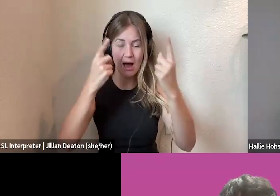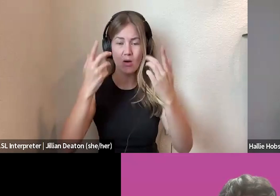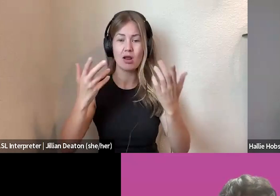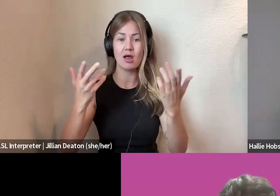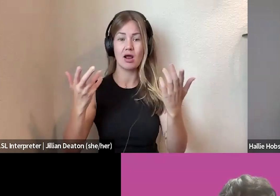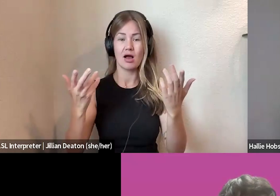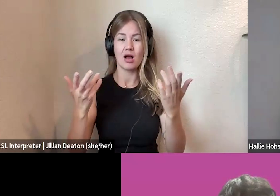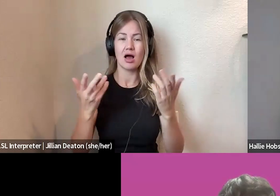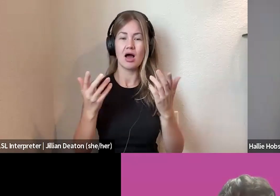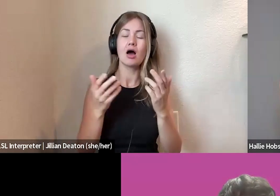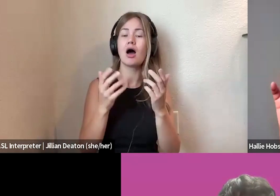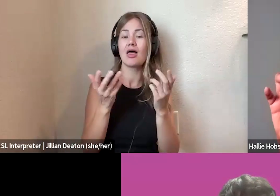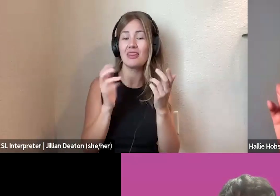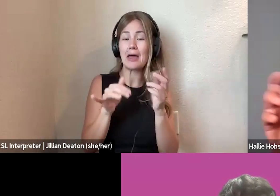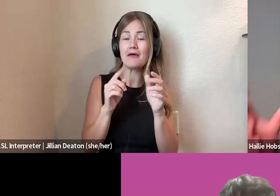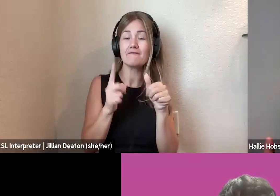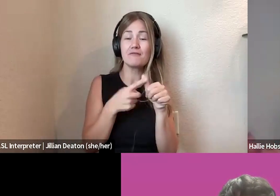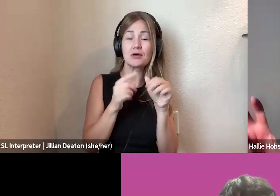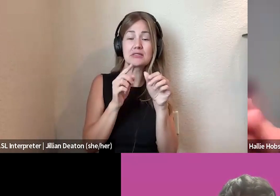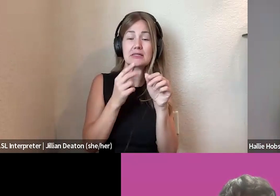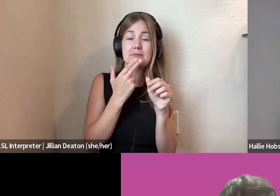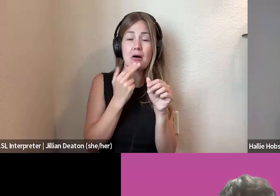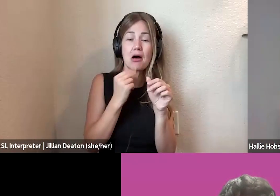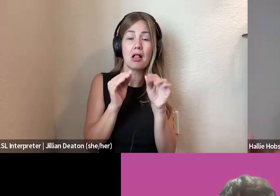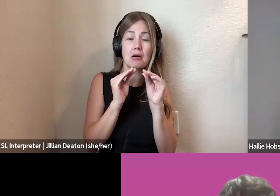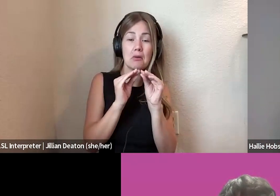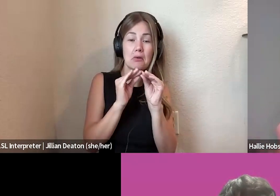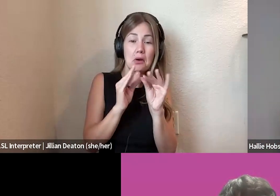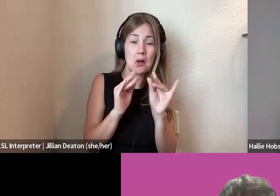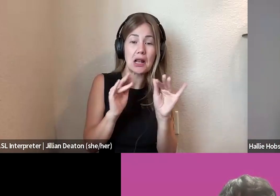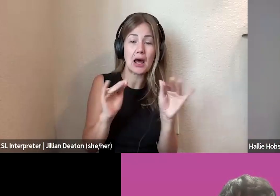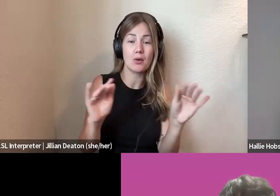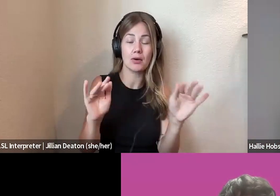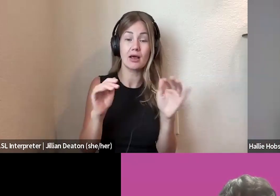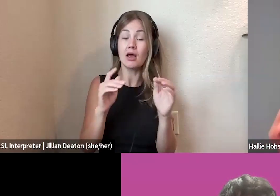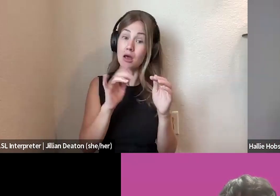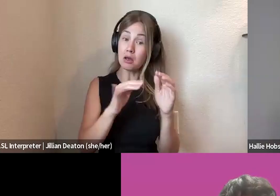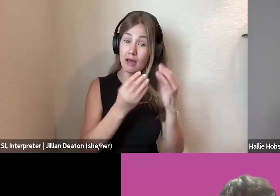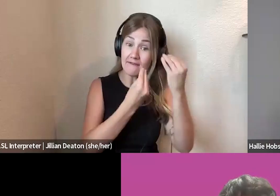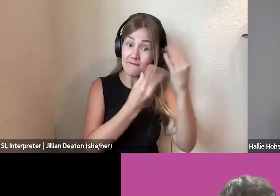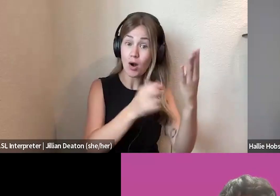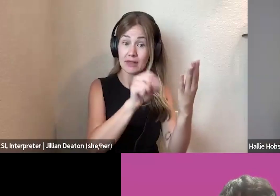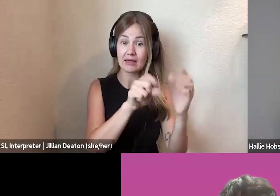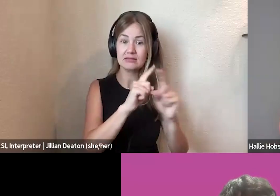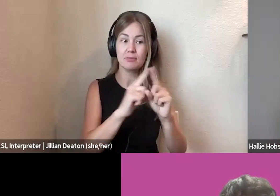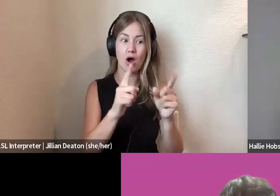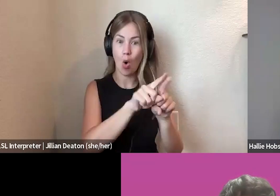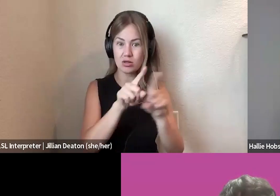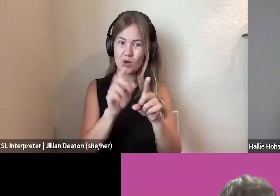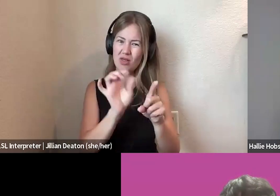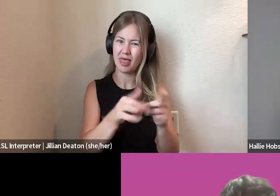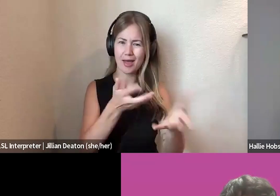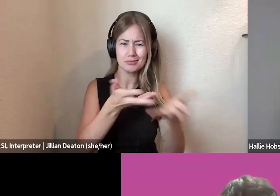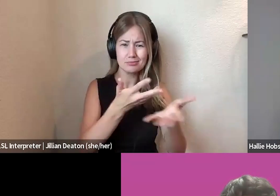smaller rollout where you're actually both informing, but also having a dialogue about getting some feedback, starting to